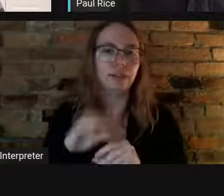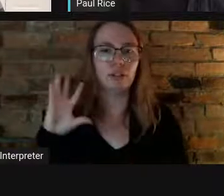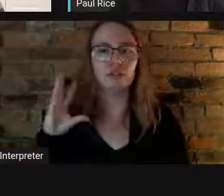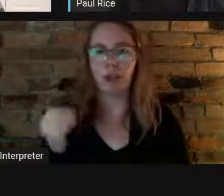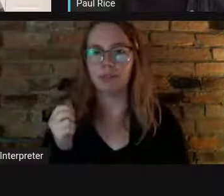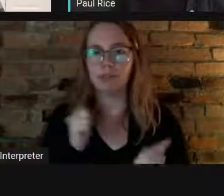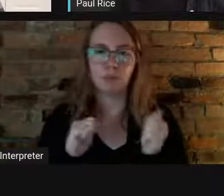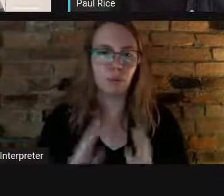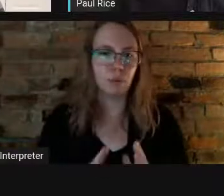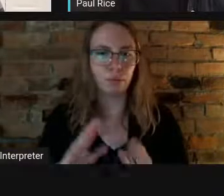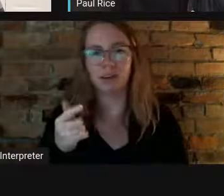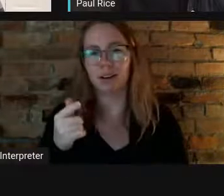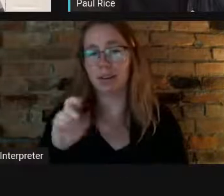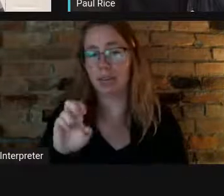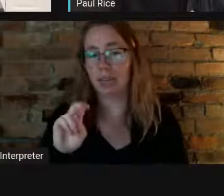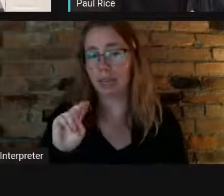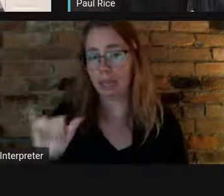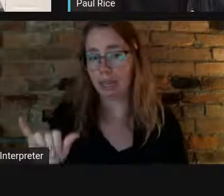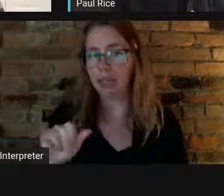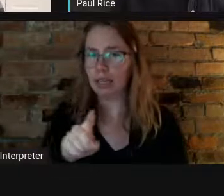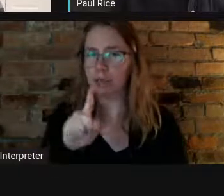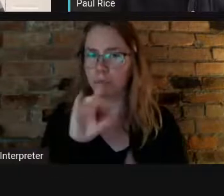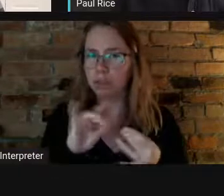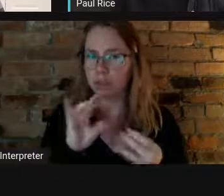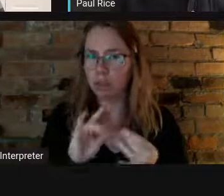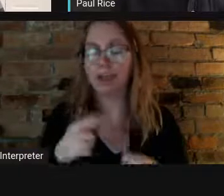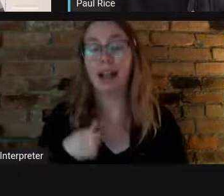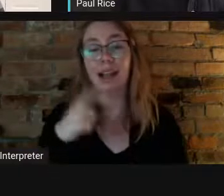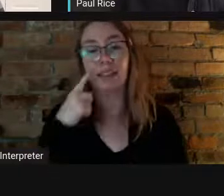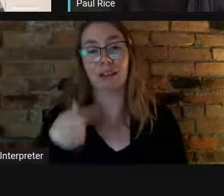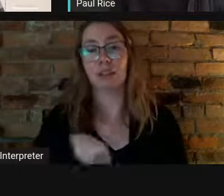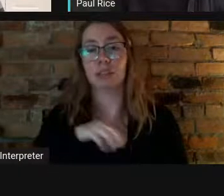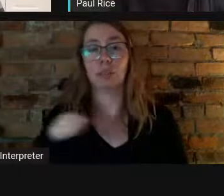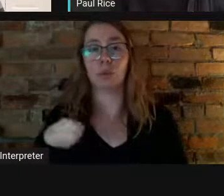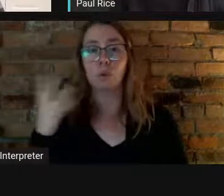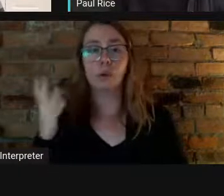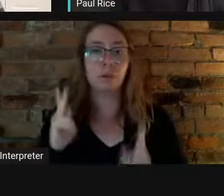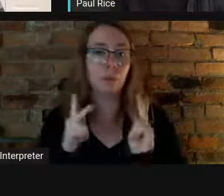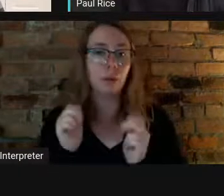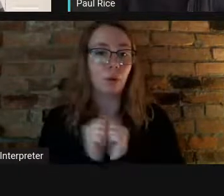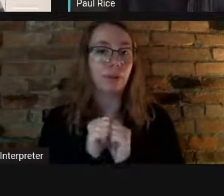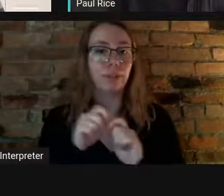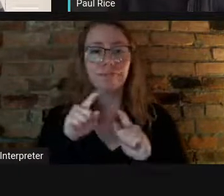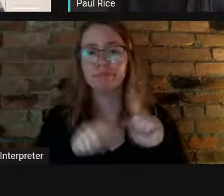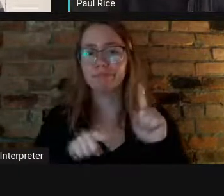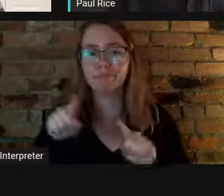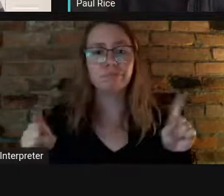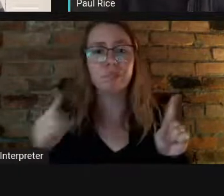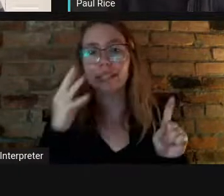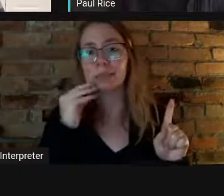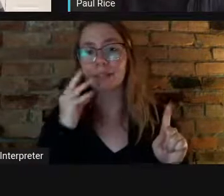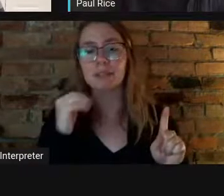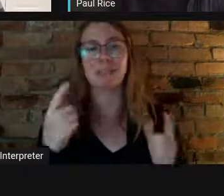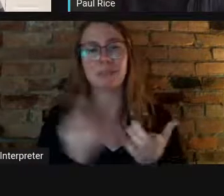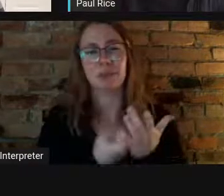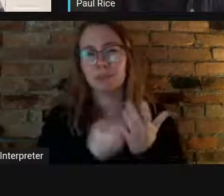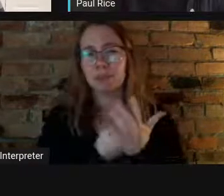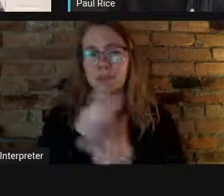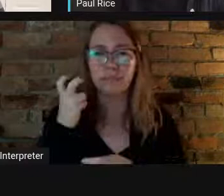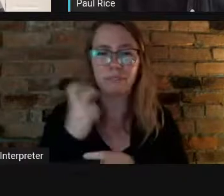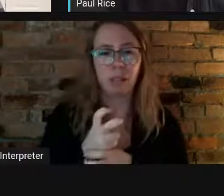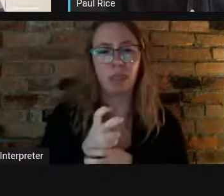that you mentioned. And I think, you know, as queer people, we've all experienced this. Sometimes it's too difficult and it's too